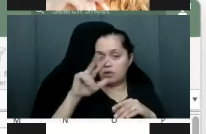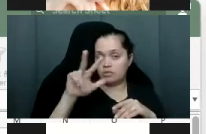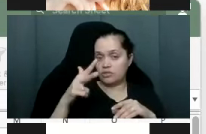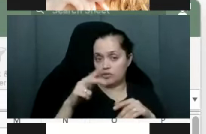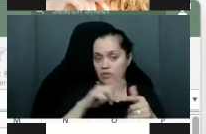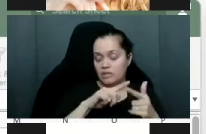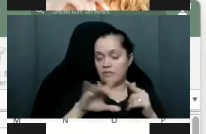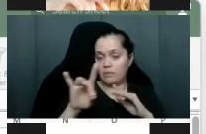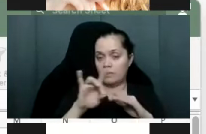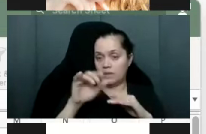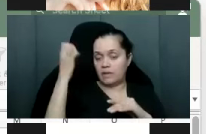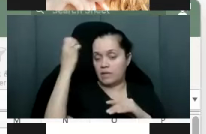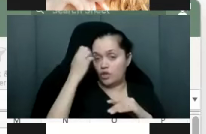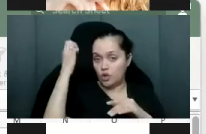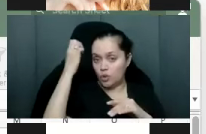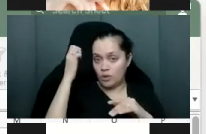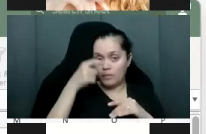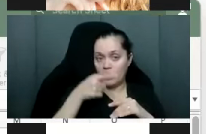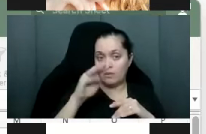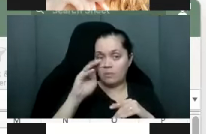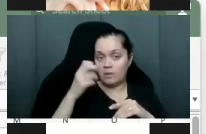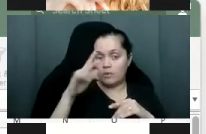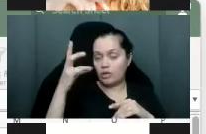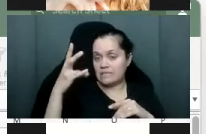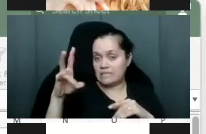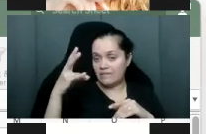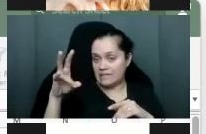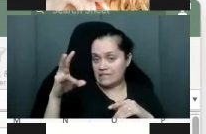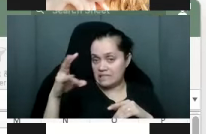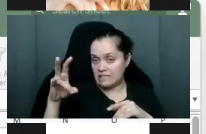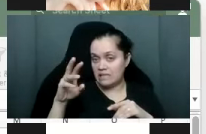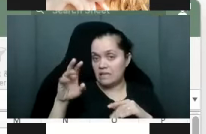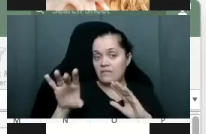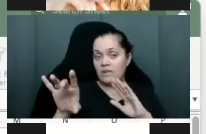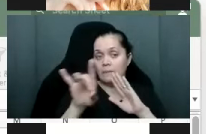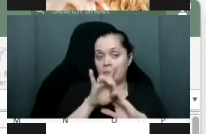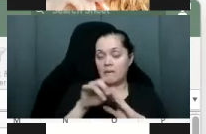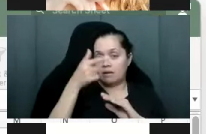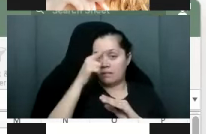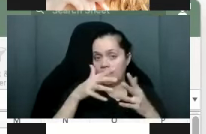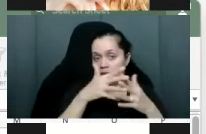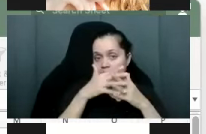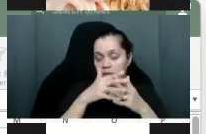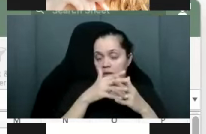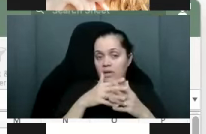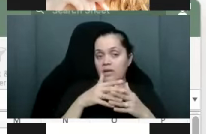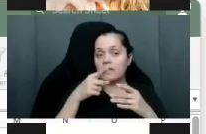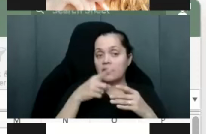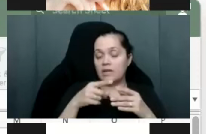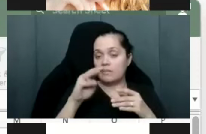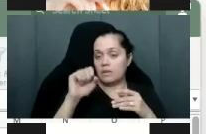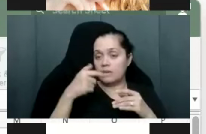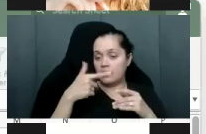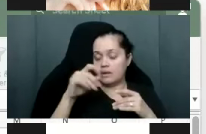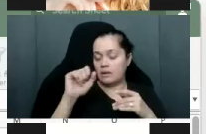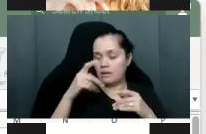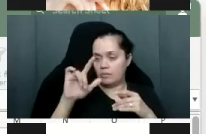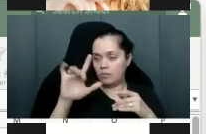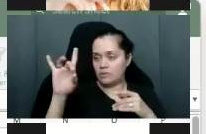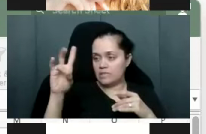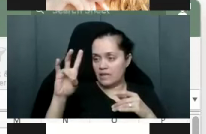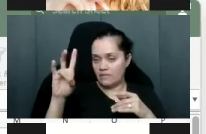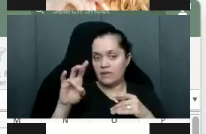place in Europe, that will be on March 17th. If you choose a place in Latin America, Caribbean, that will be on April 7th. If you choose